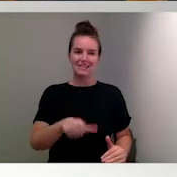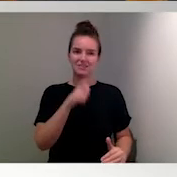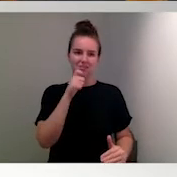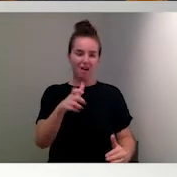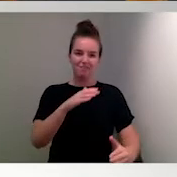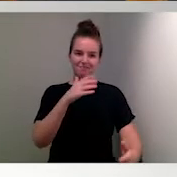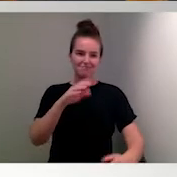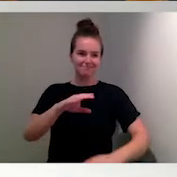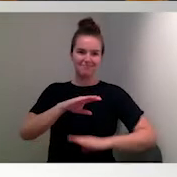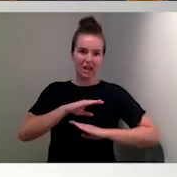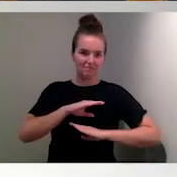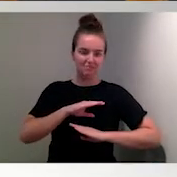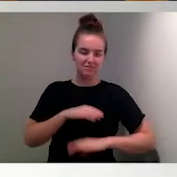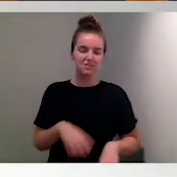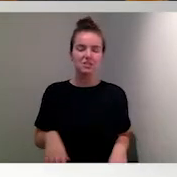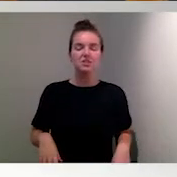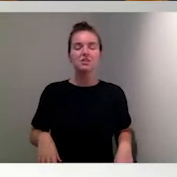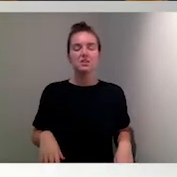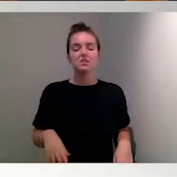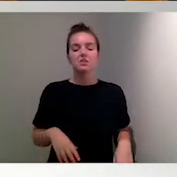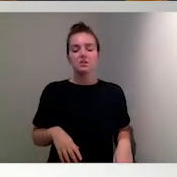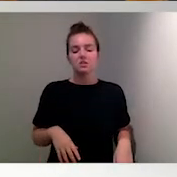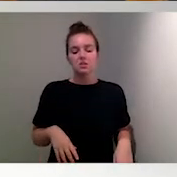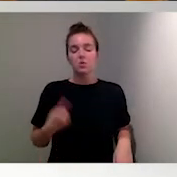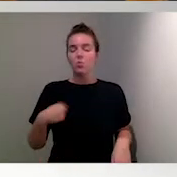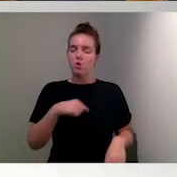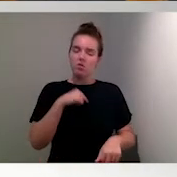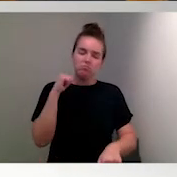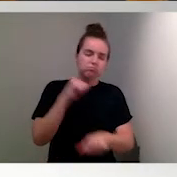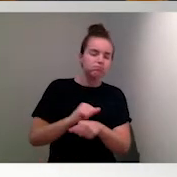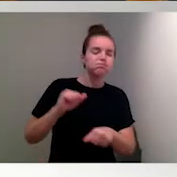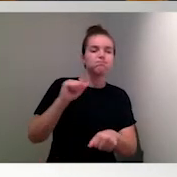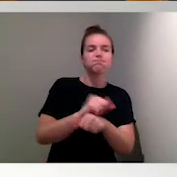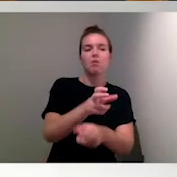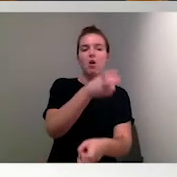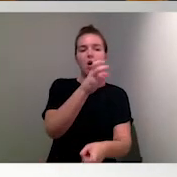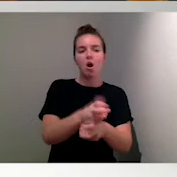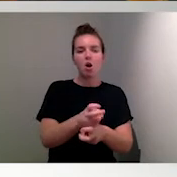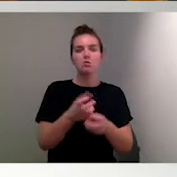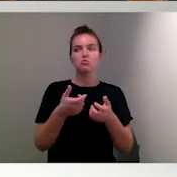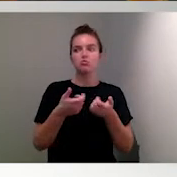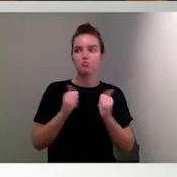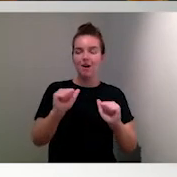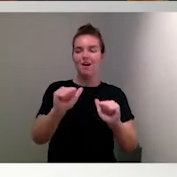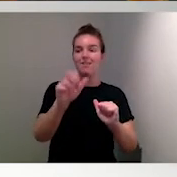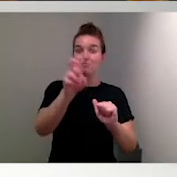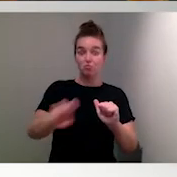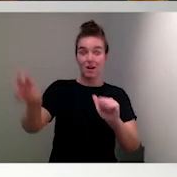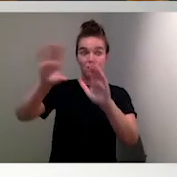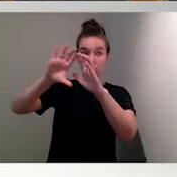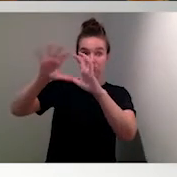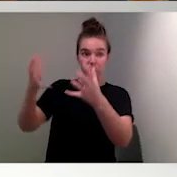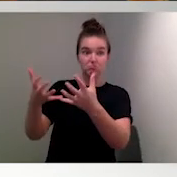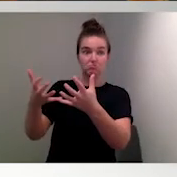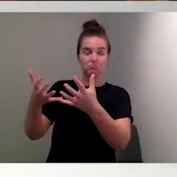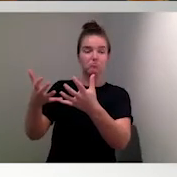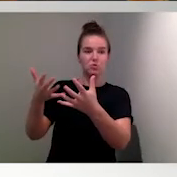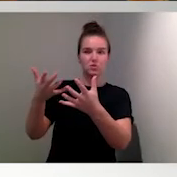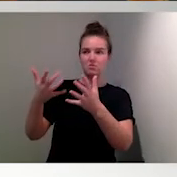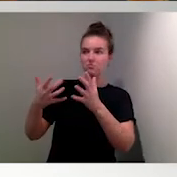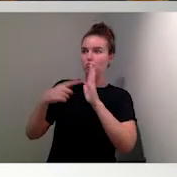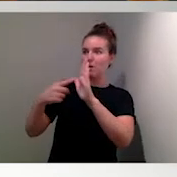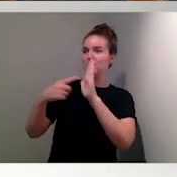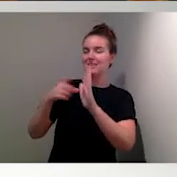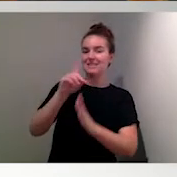that we're better represented in the travel community. Oh, and there's an area I completely left out when we were talking about